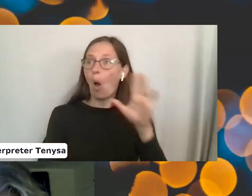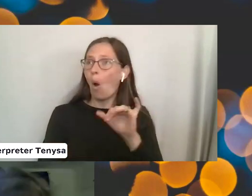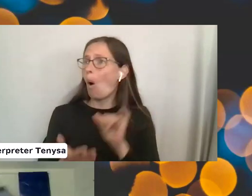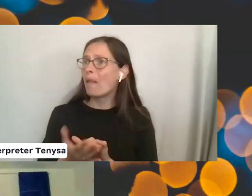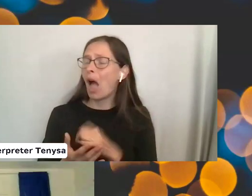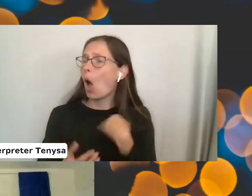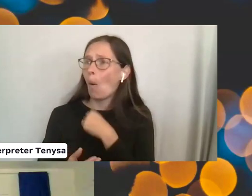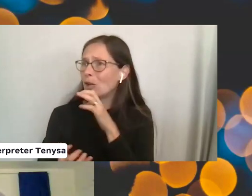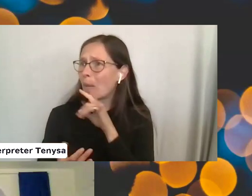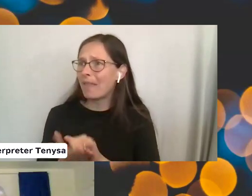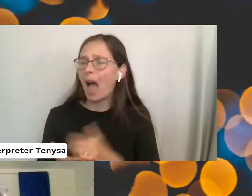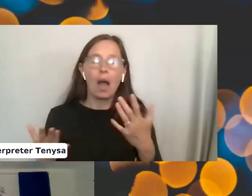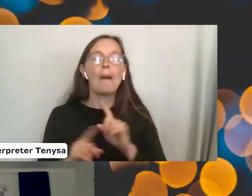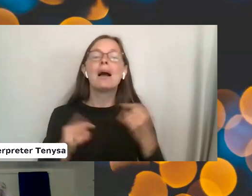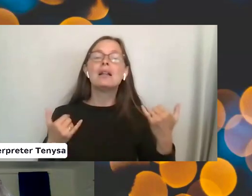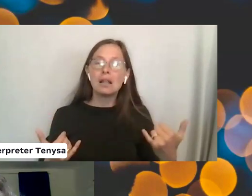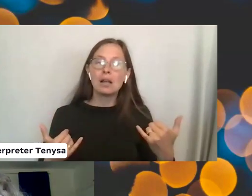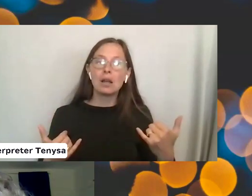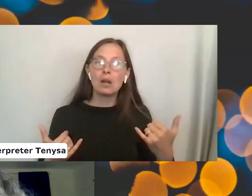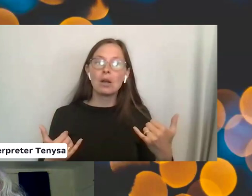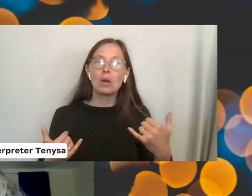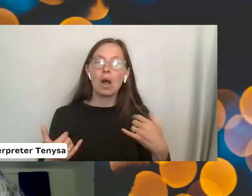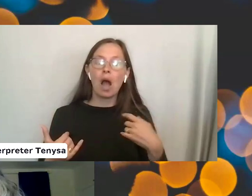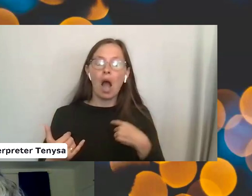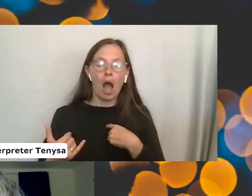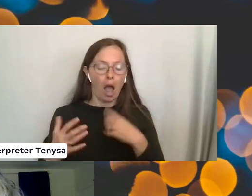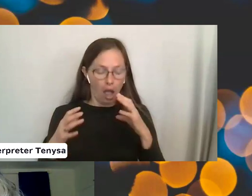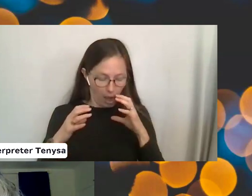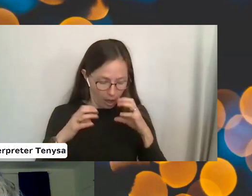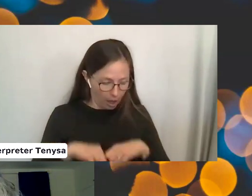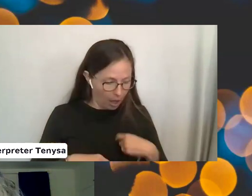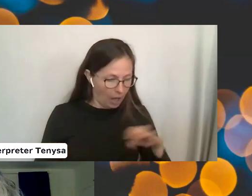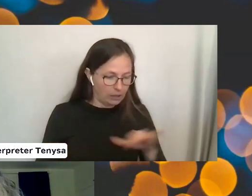doing. But now instead of collapsing in, I did it